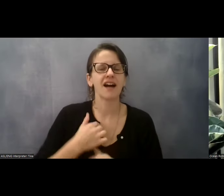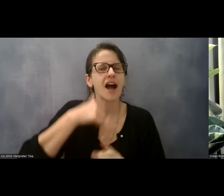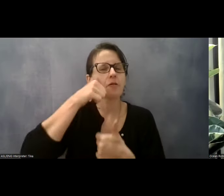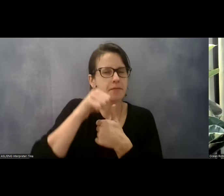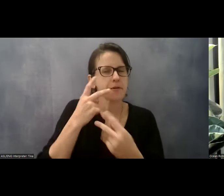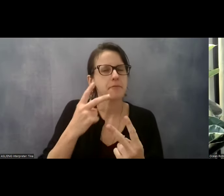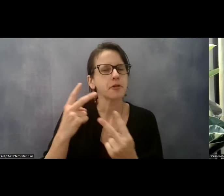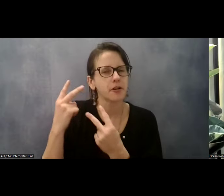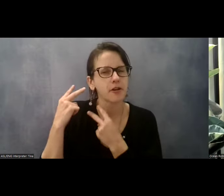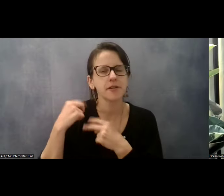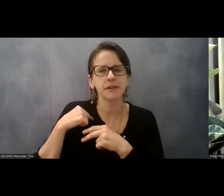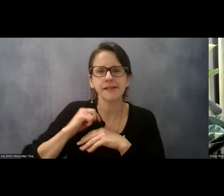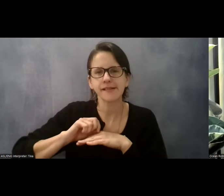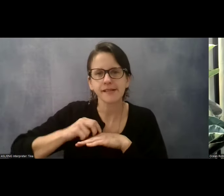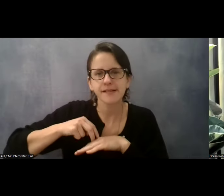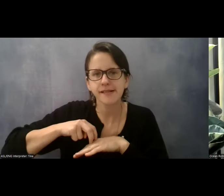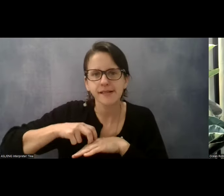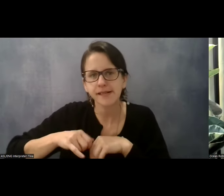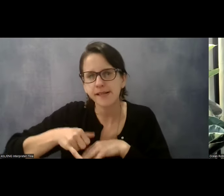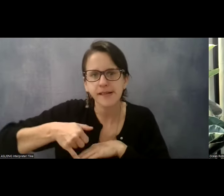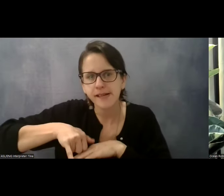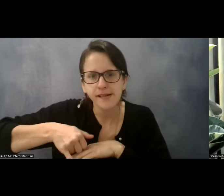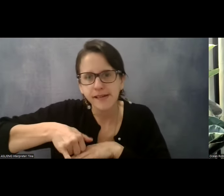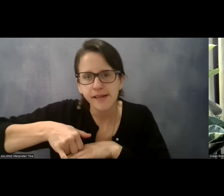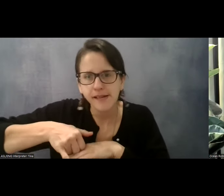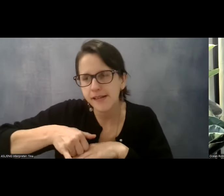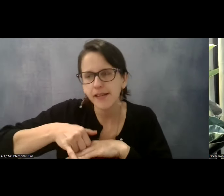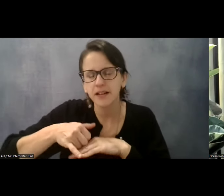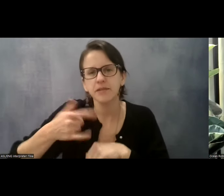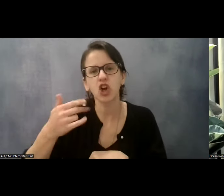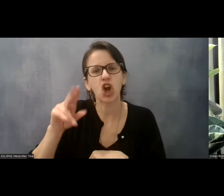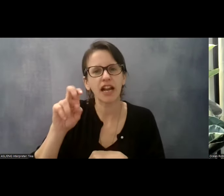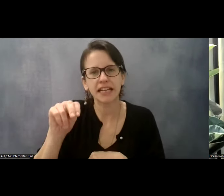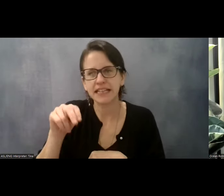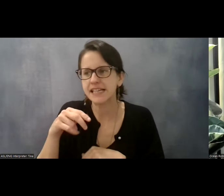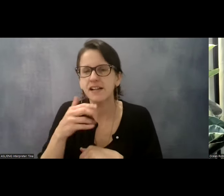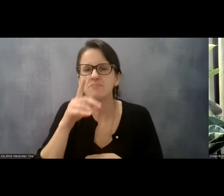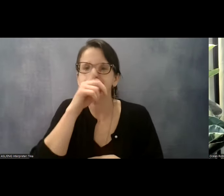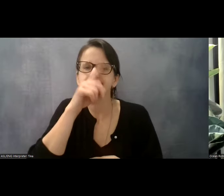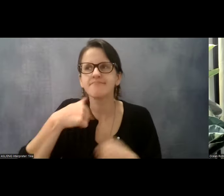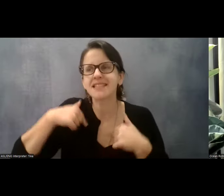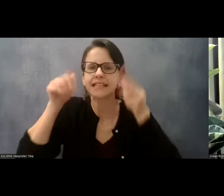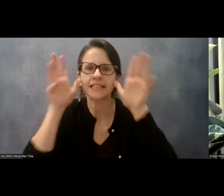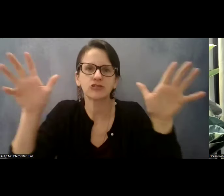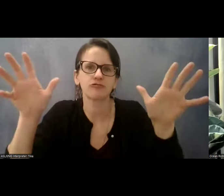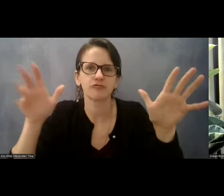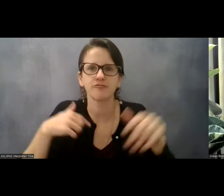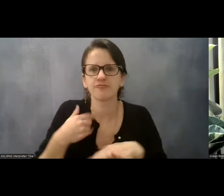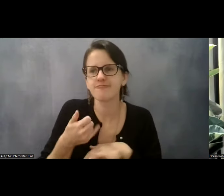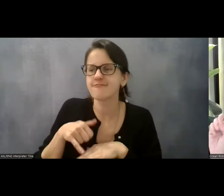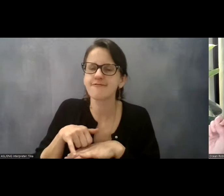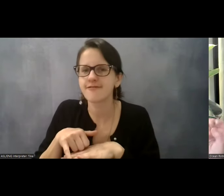walk. And I remember being in the garden, acting like I was a deer, thinking that if I could like